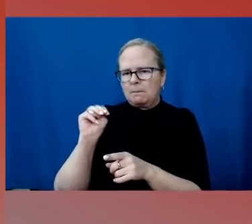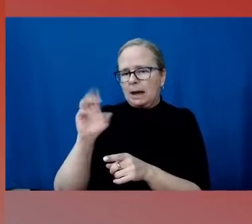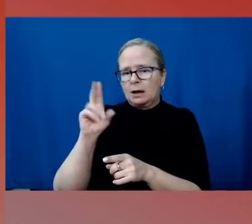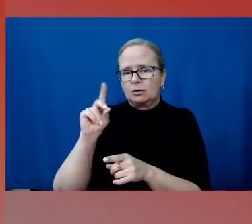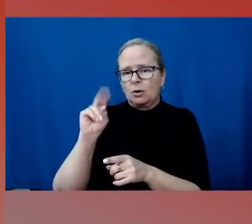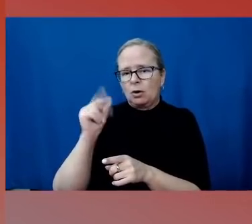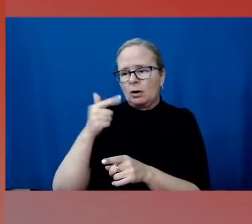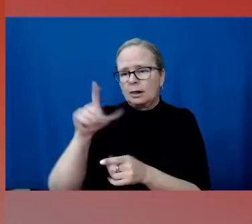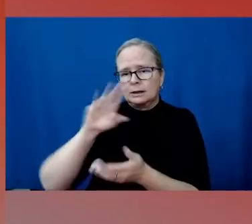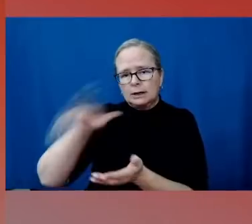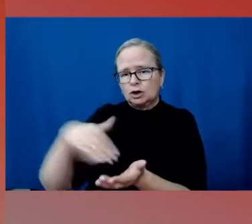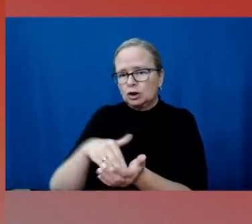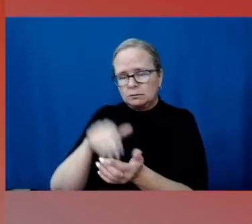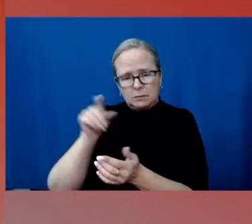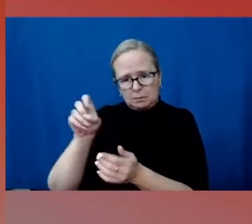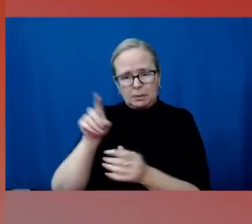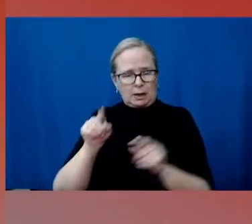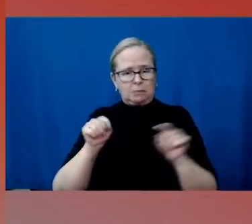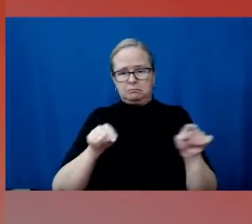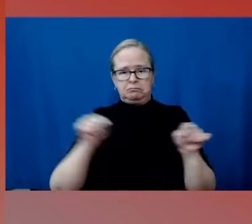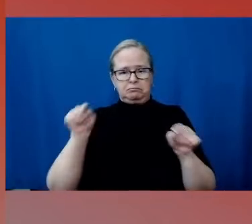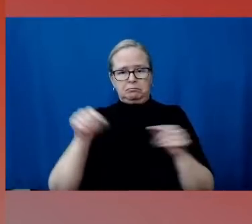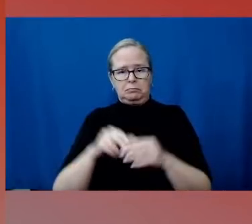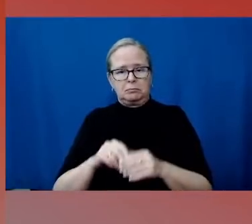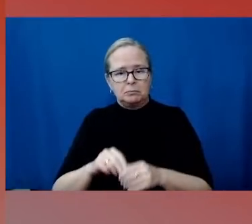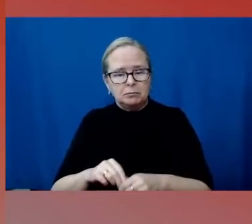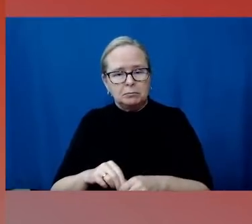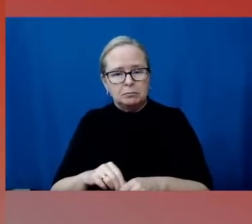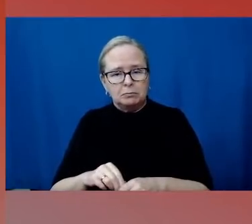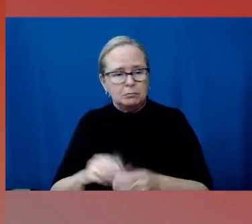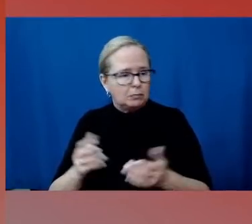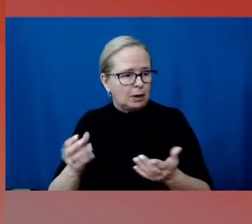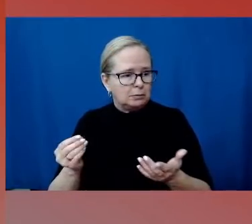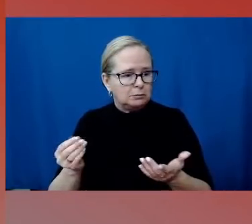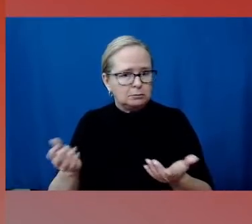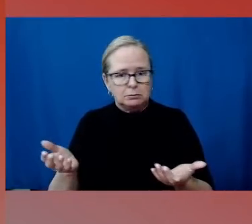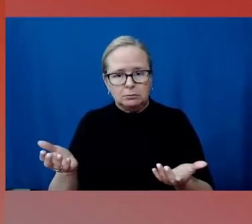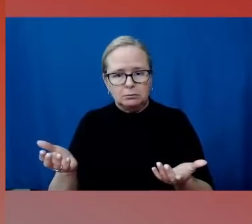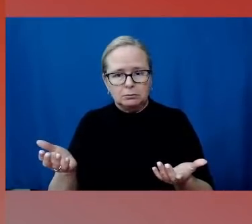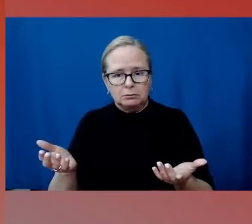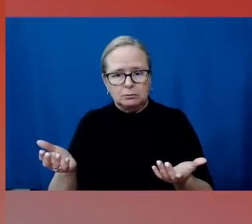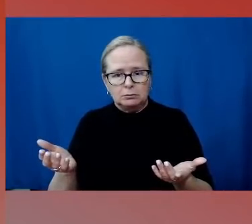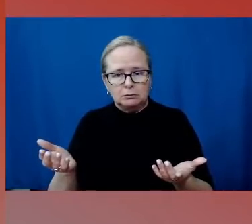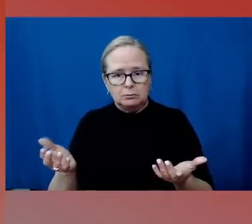Center. And as soon as